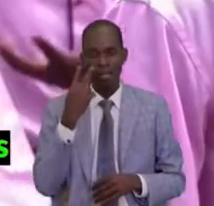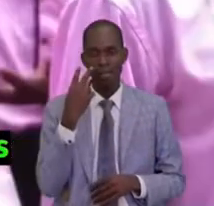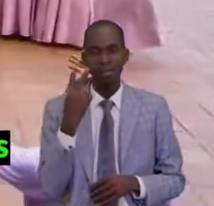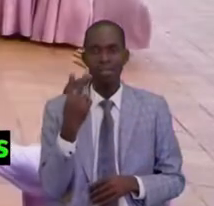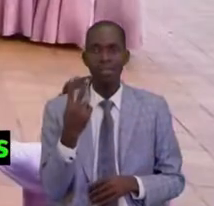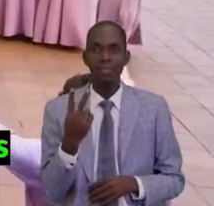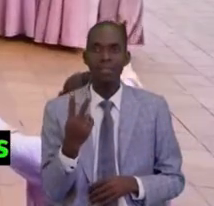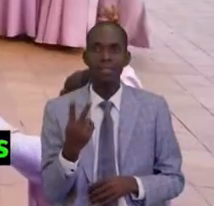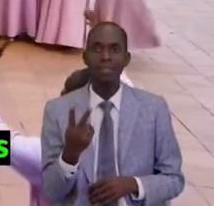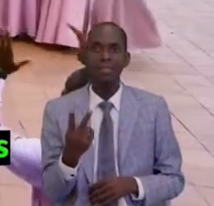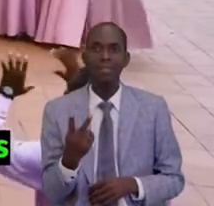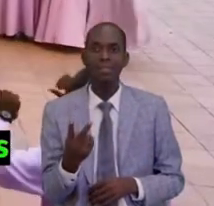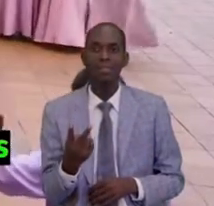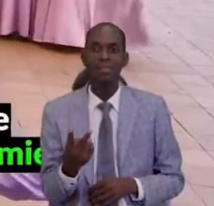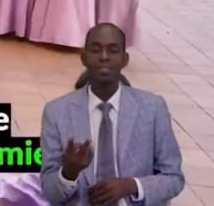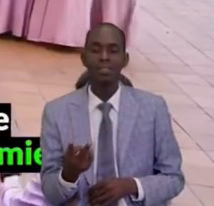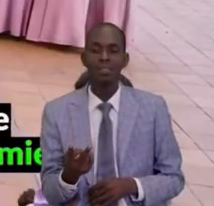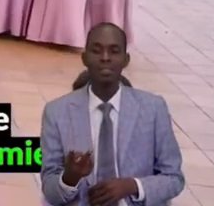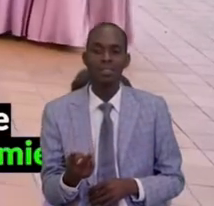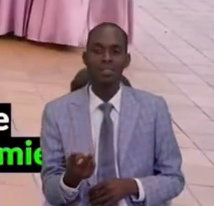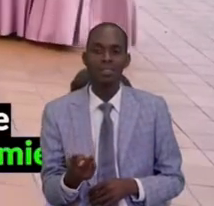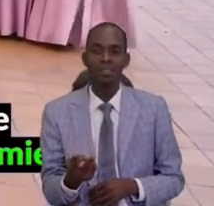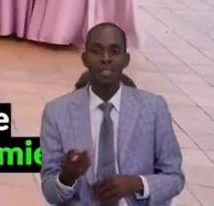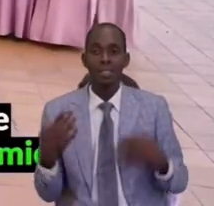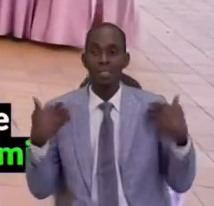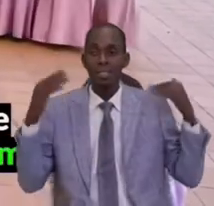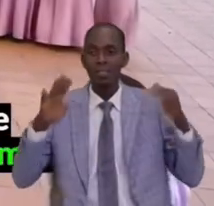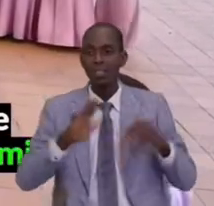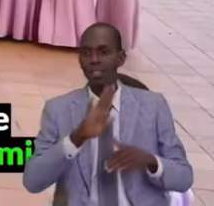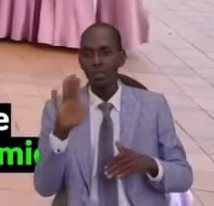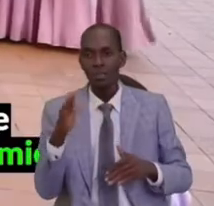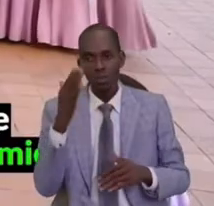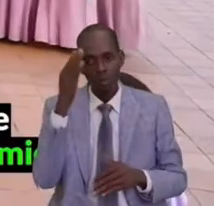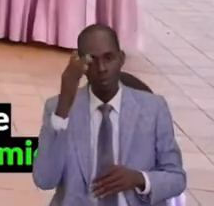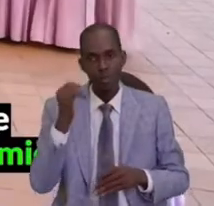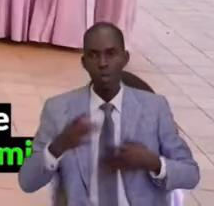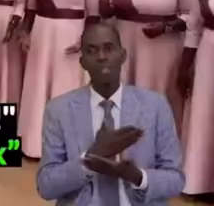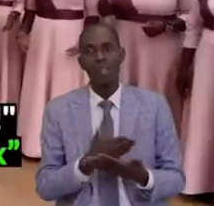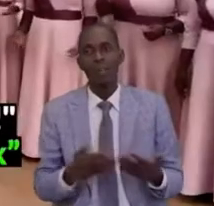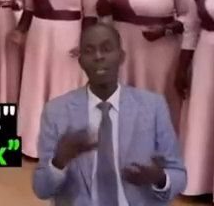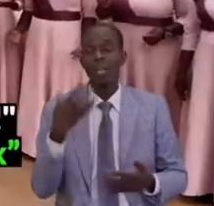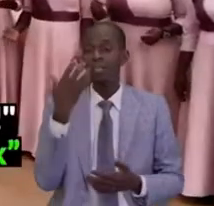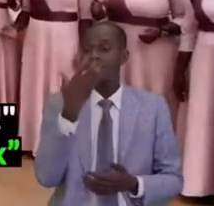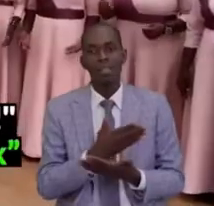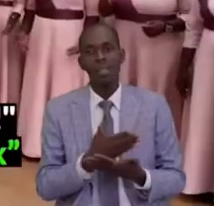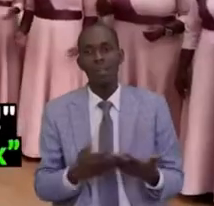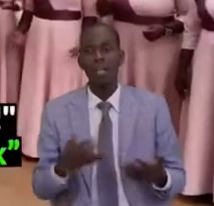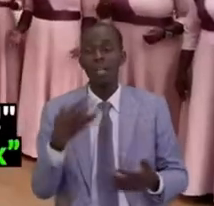Never knew the joy that-